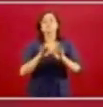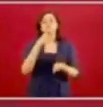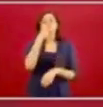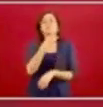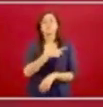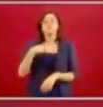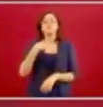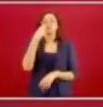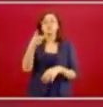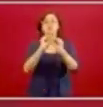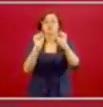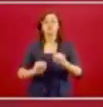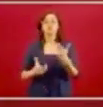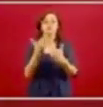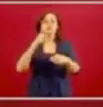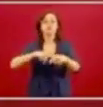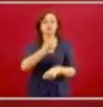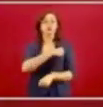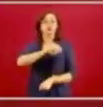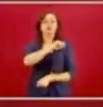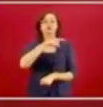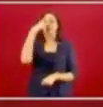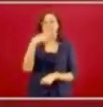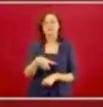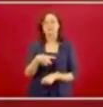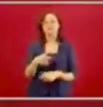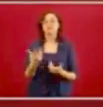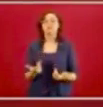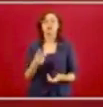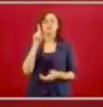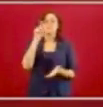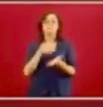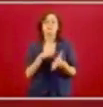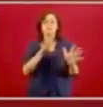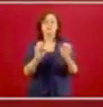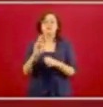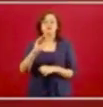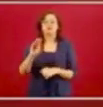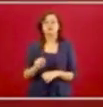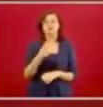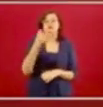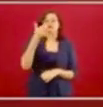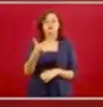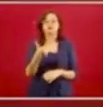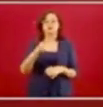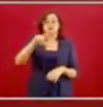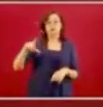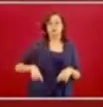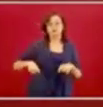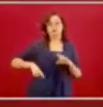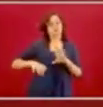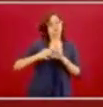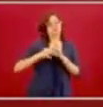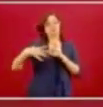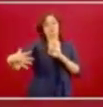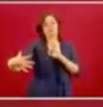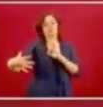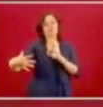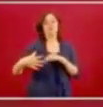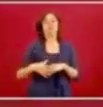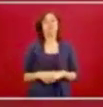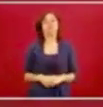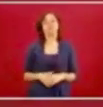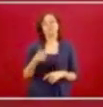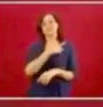of professionals that are actually hired. Now let's remember that in 1997